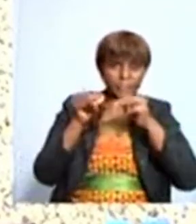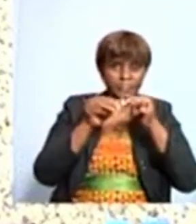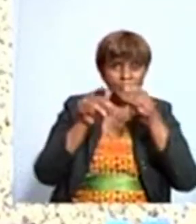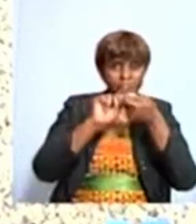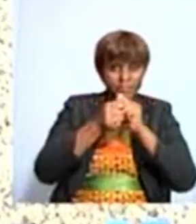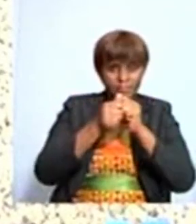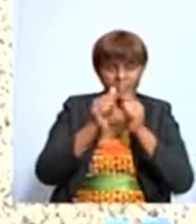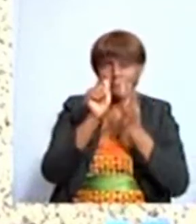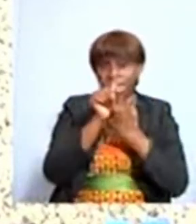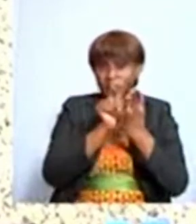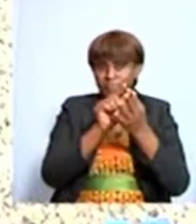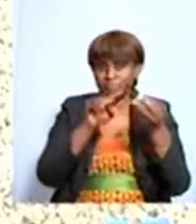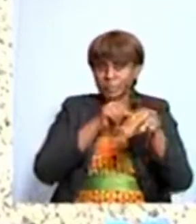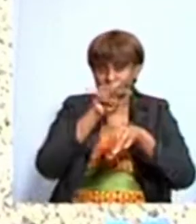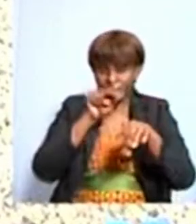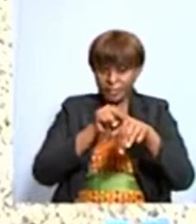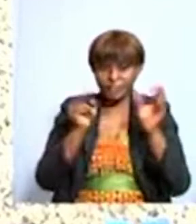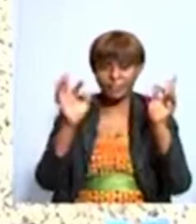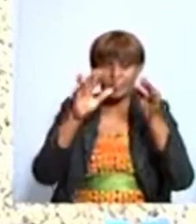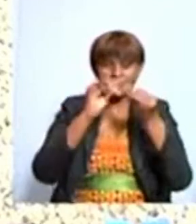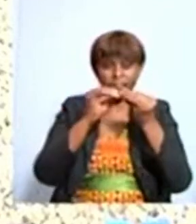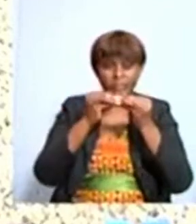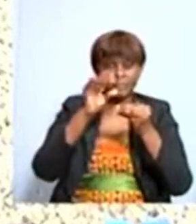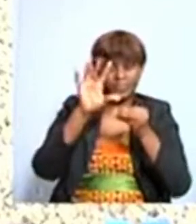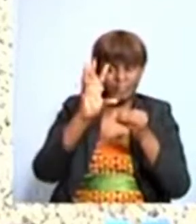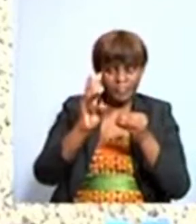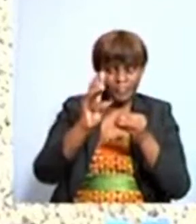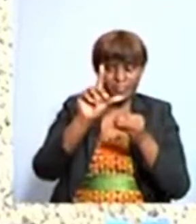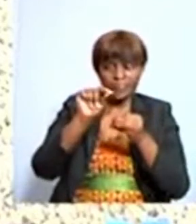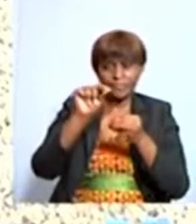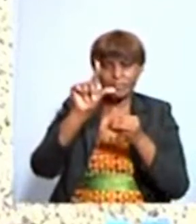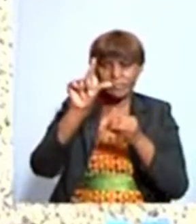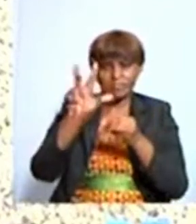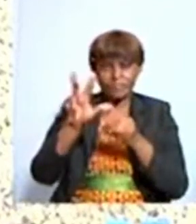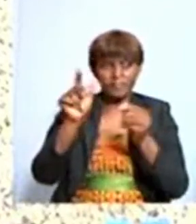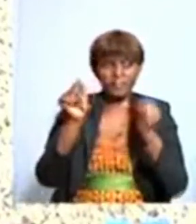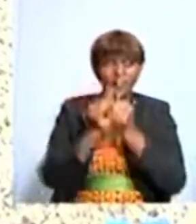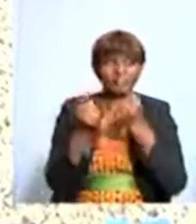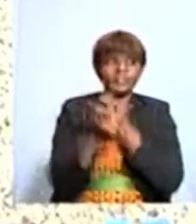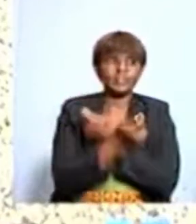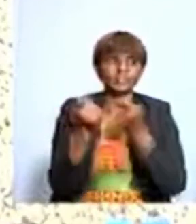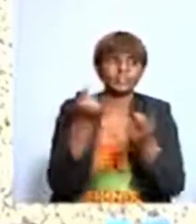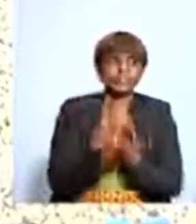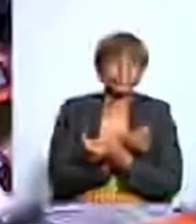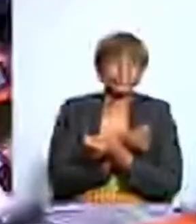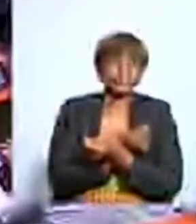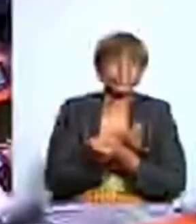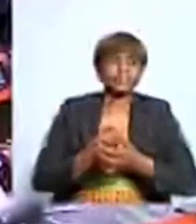Amendment Bill, National Assembly Bill number 6 of 2023 with amendments.